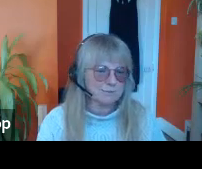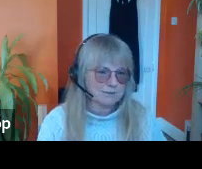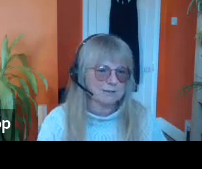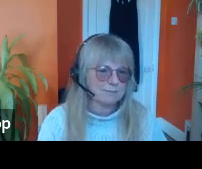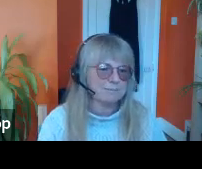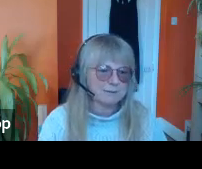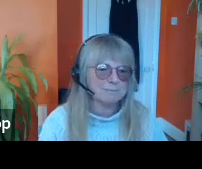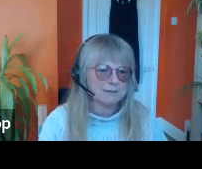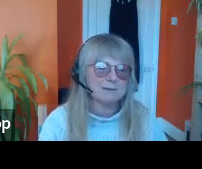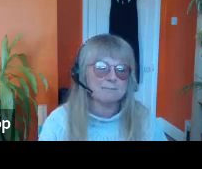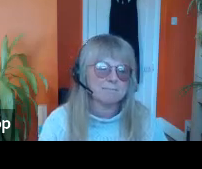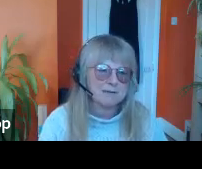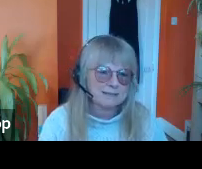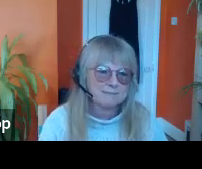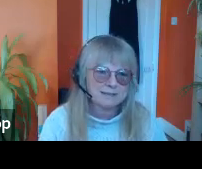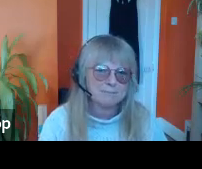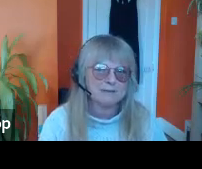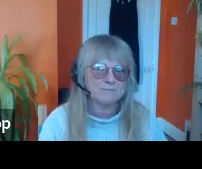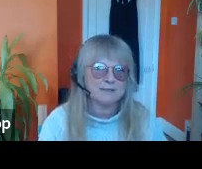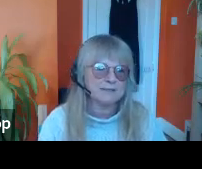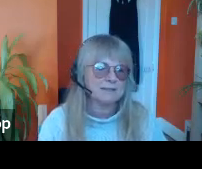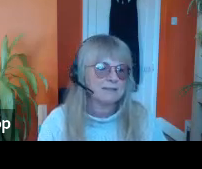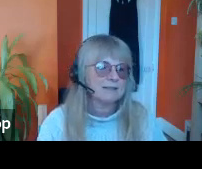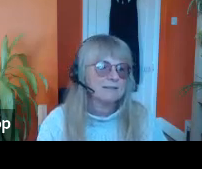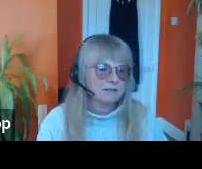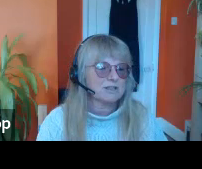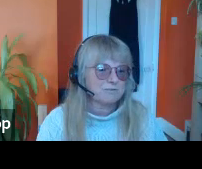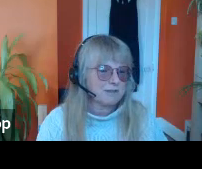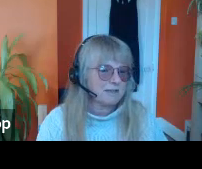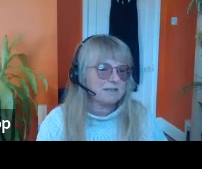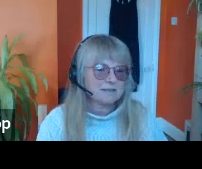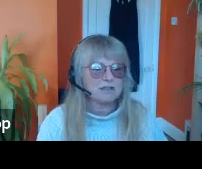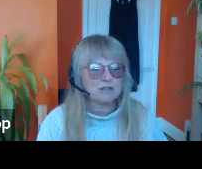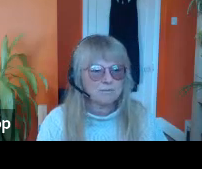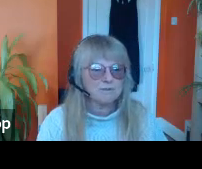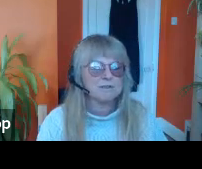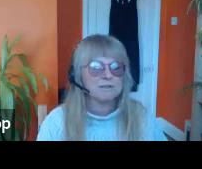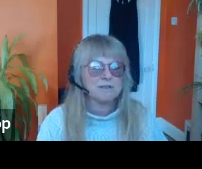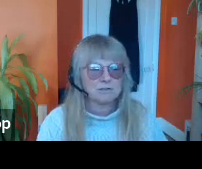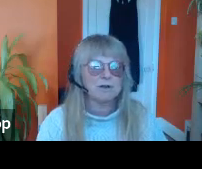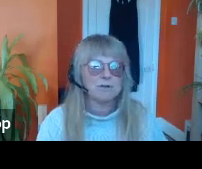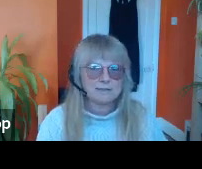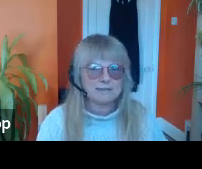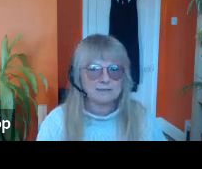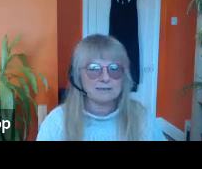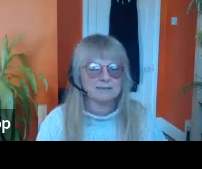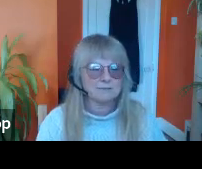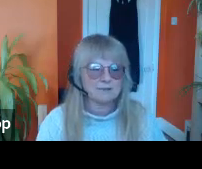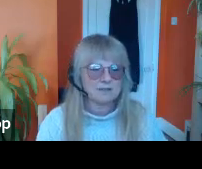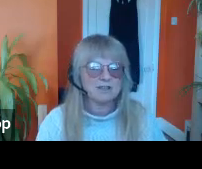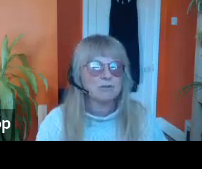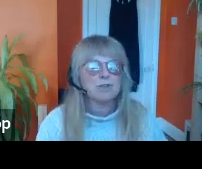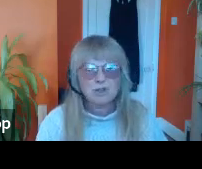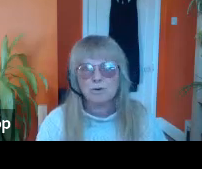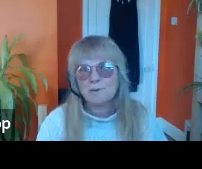doesn't happen all the time, but it massively benefits your self-reliance, your confidence, your own listening